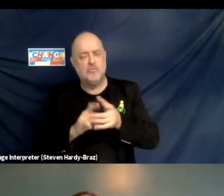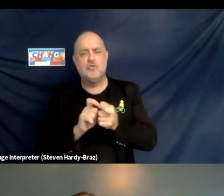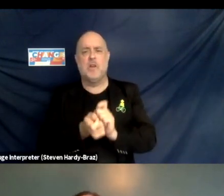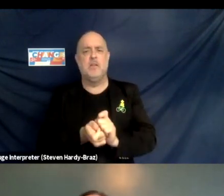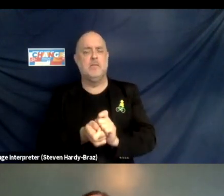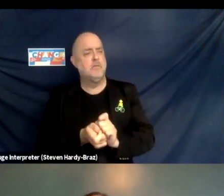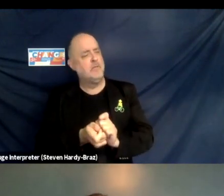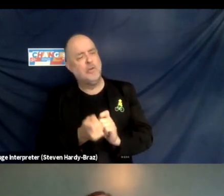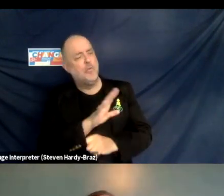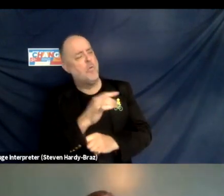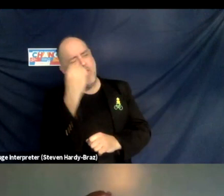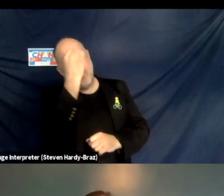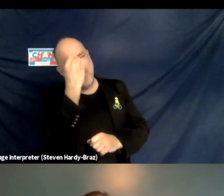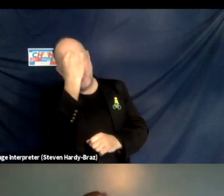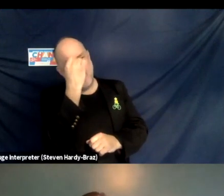for your thoughts on